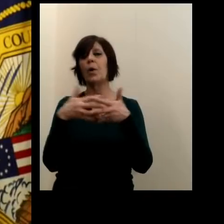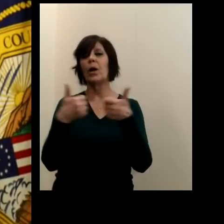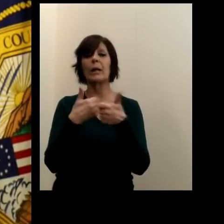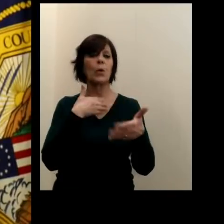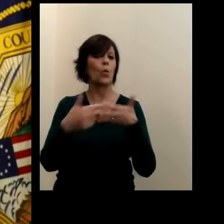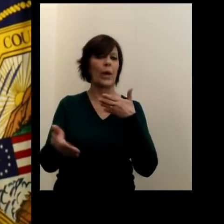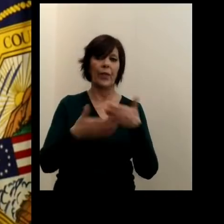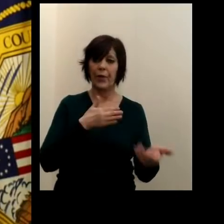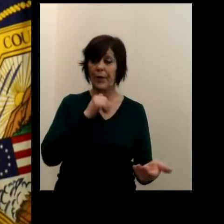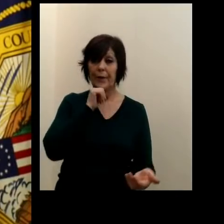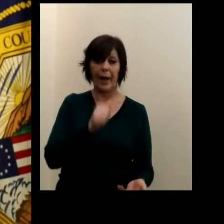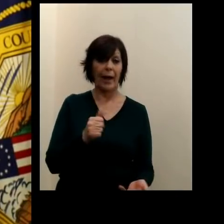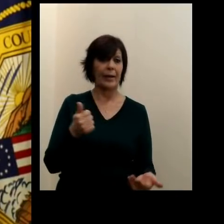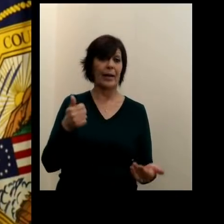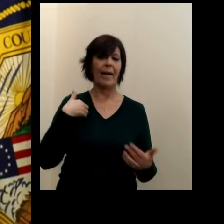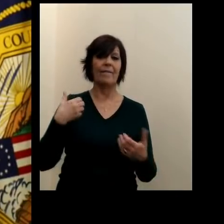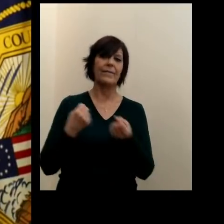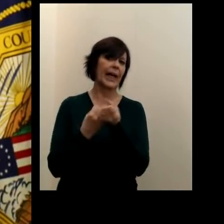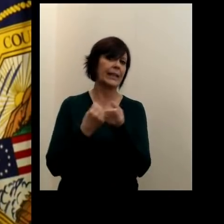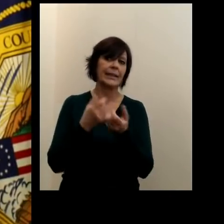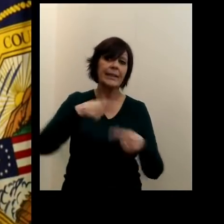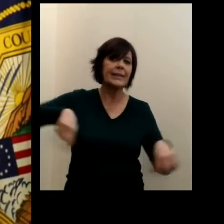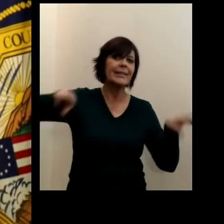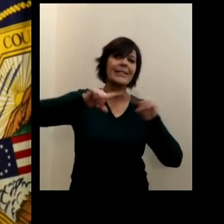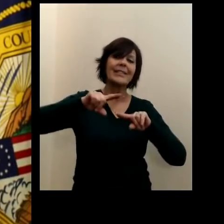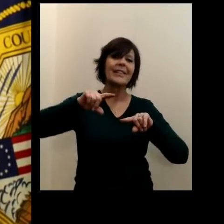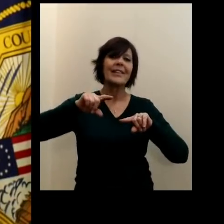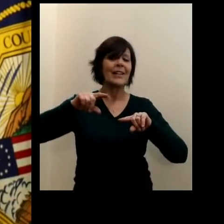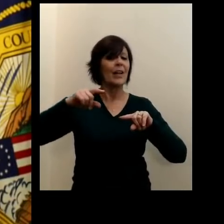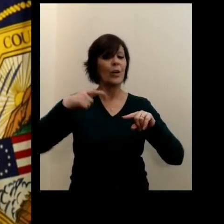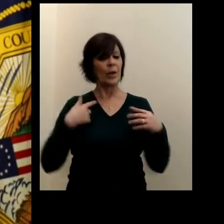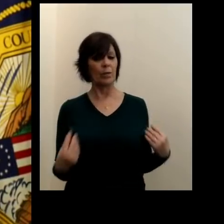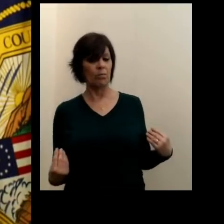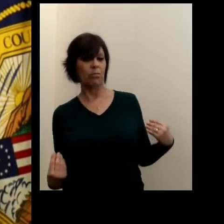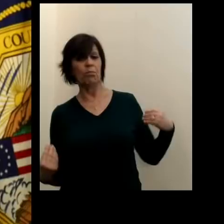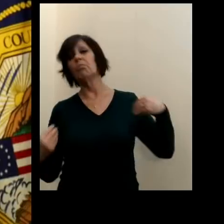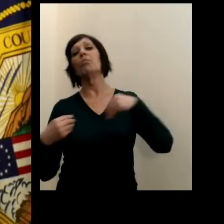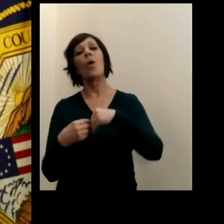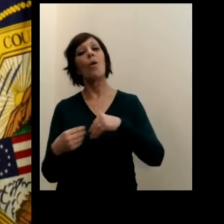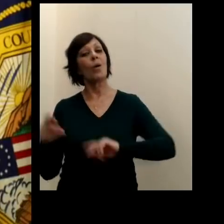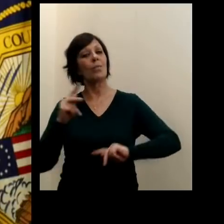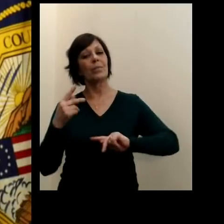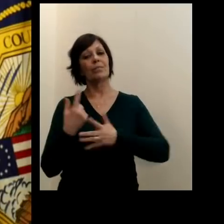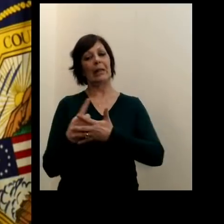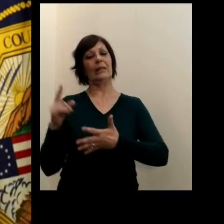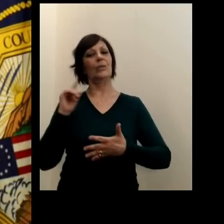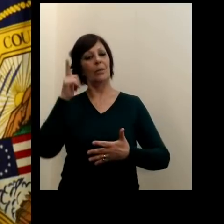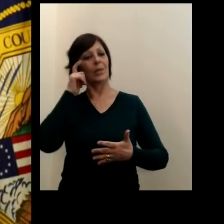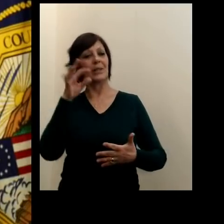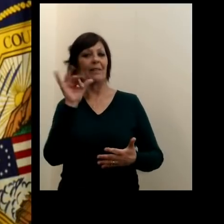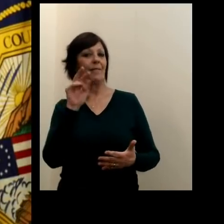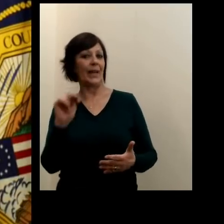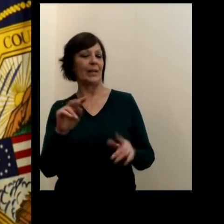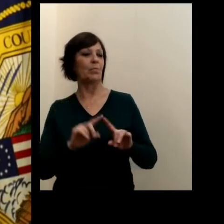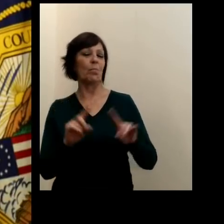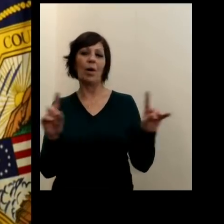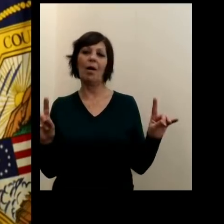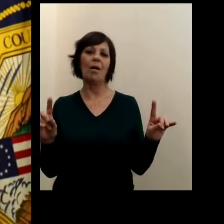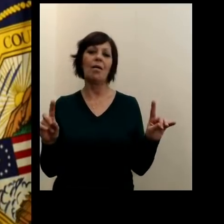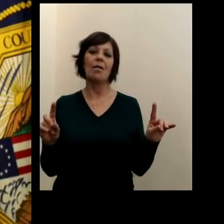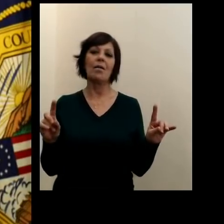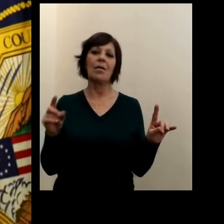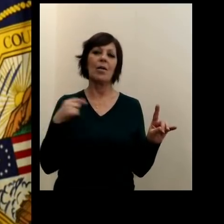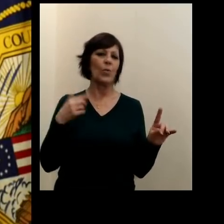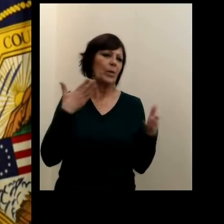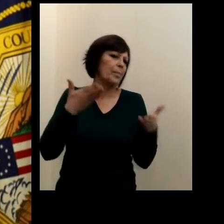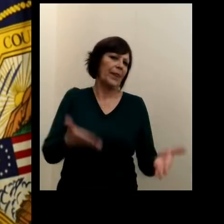whether or not there's fans in the stands. We had a larger contingent of individuals there this past week because of fans being in the stands, but we will be